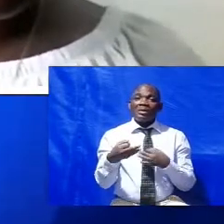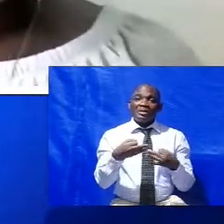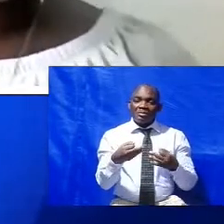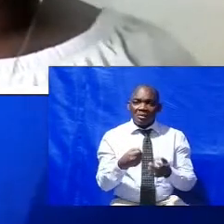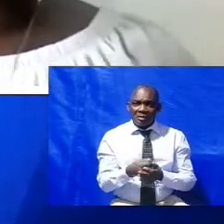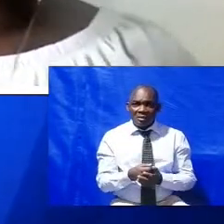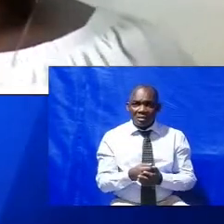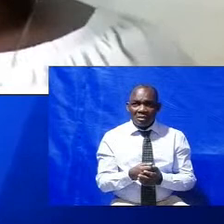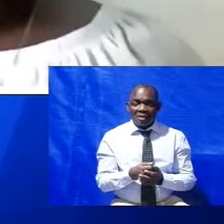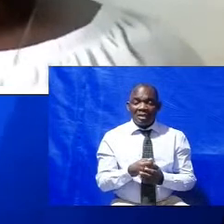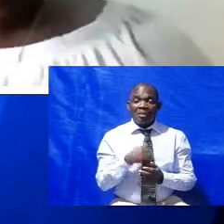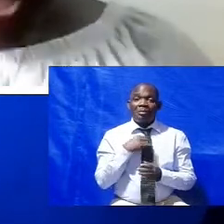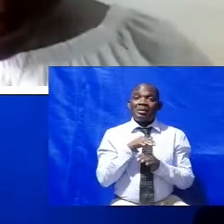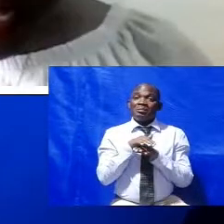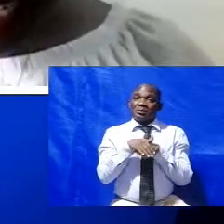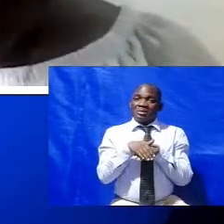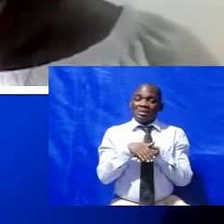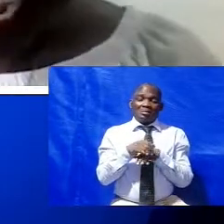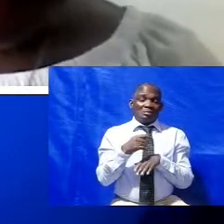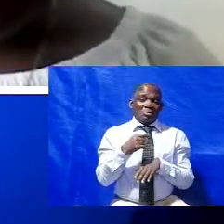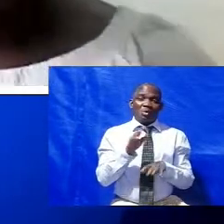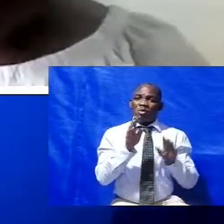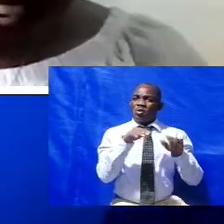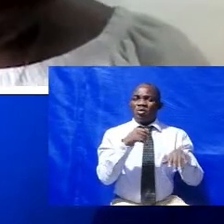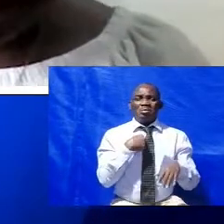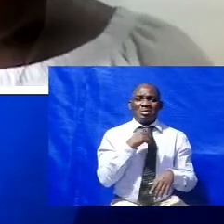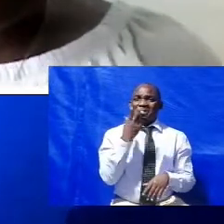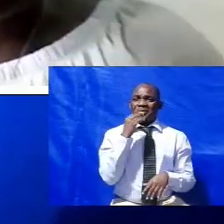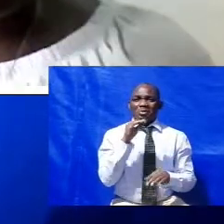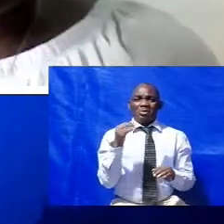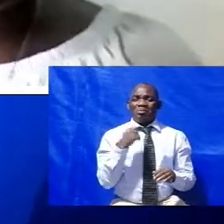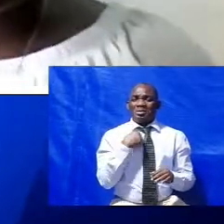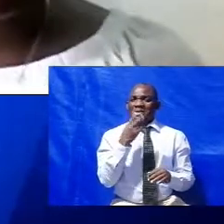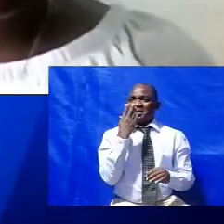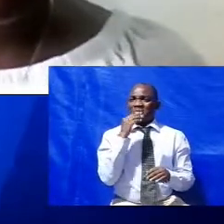explain. So I pretended I was so sleepy.